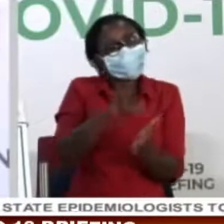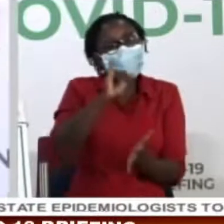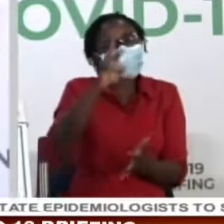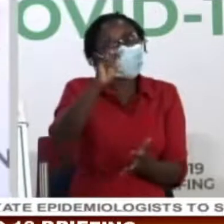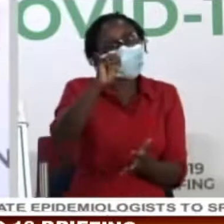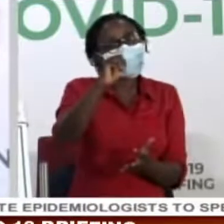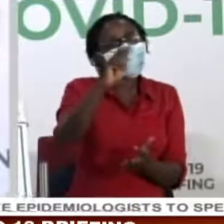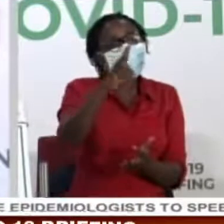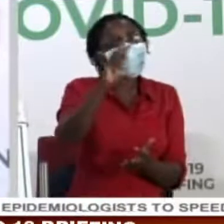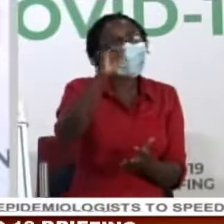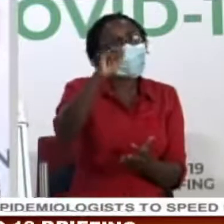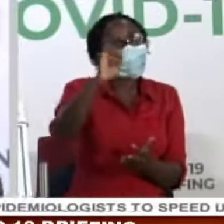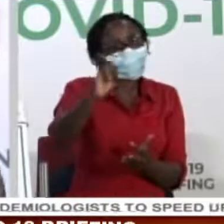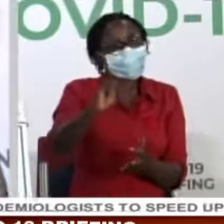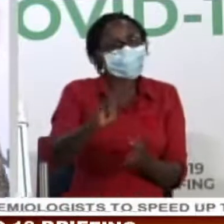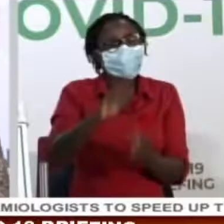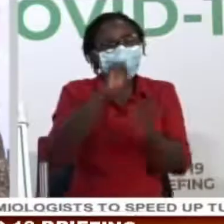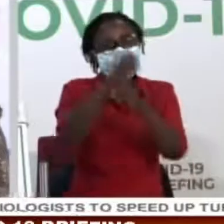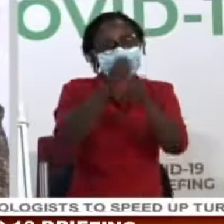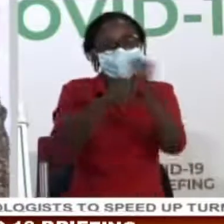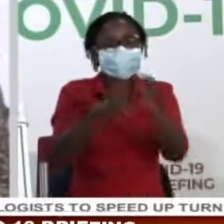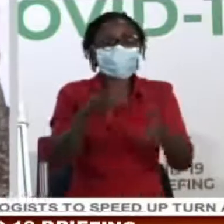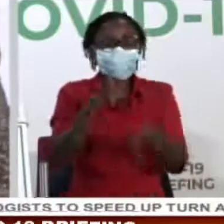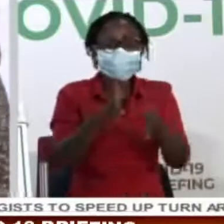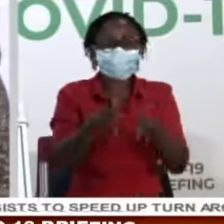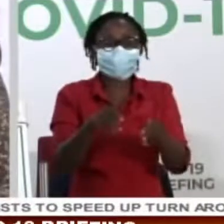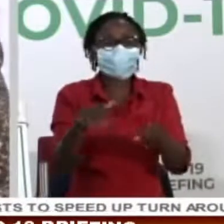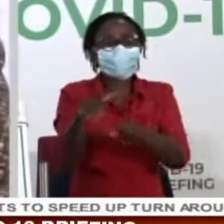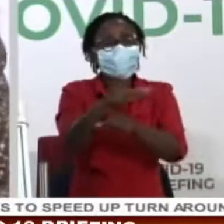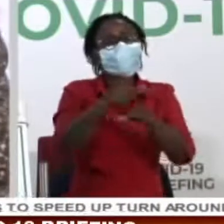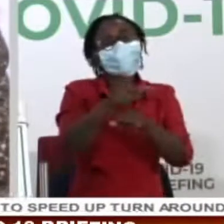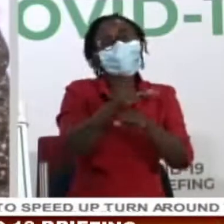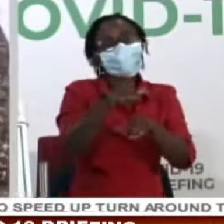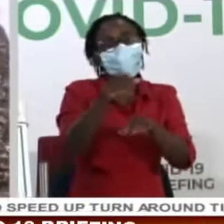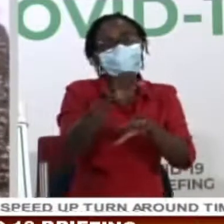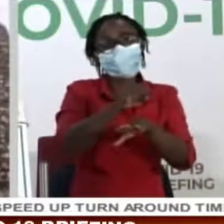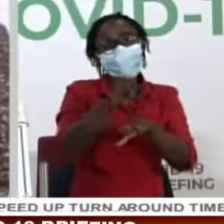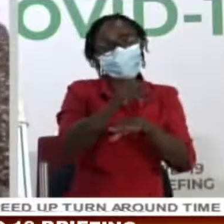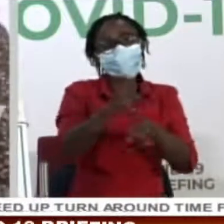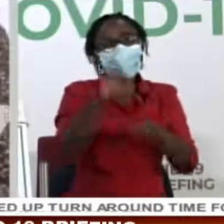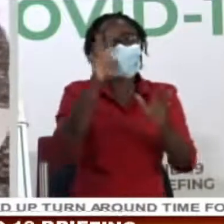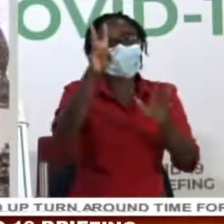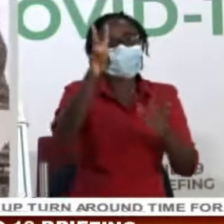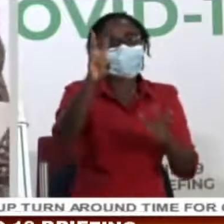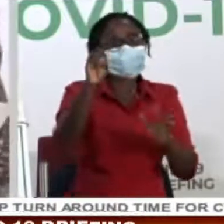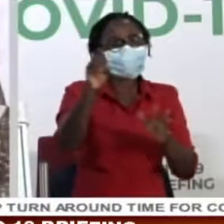people above 60 years with existing health conditions.